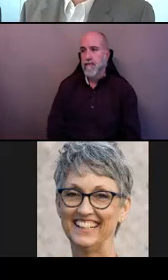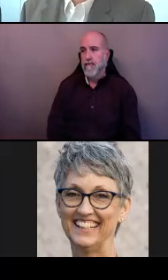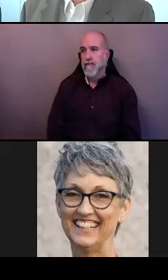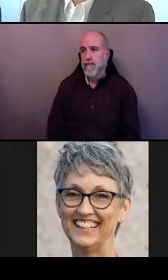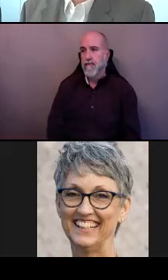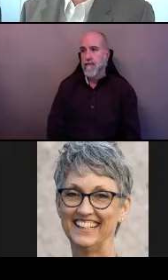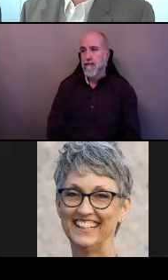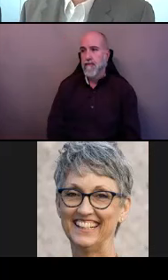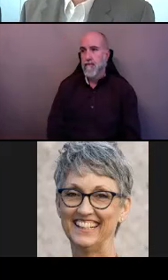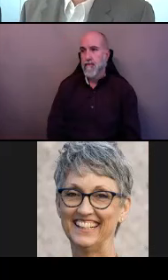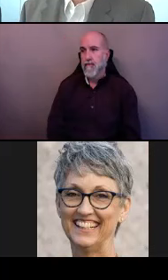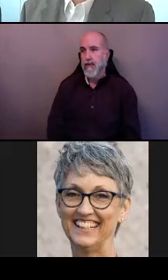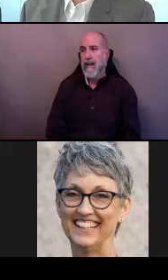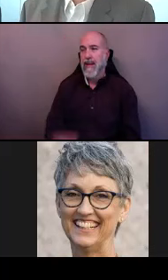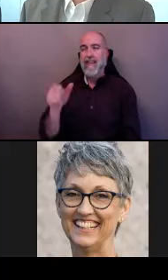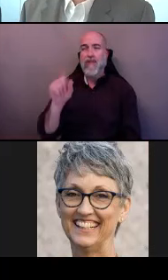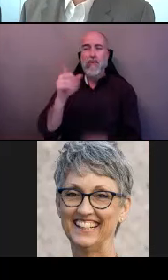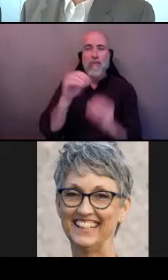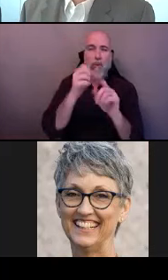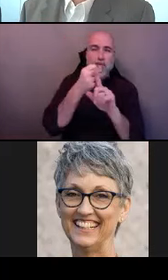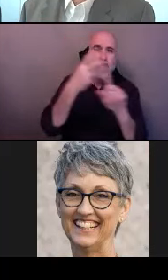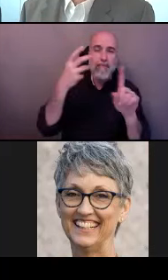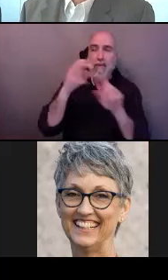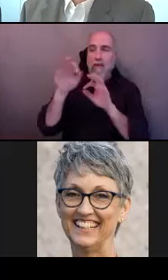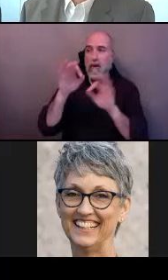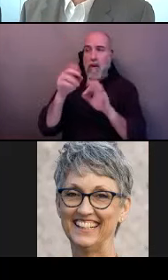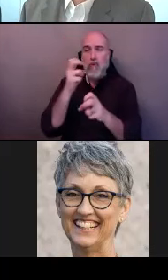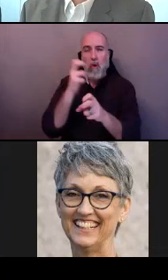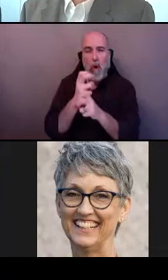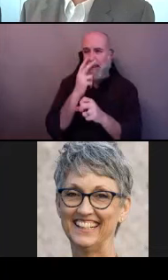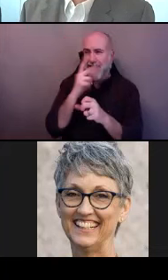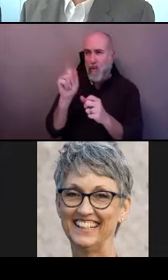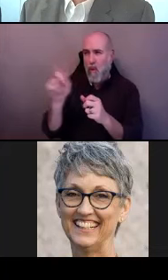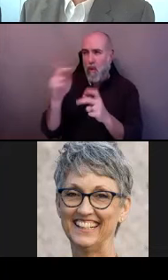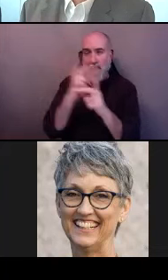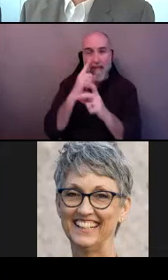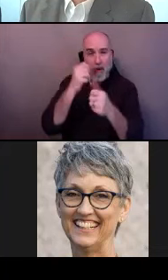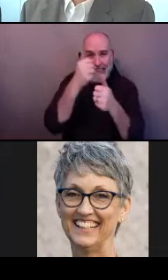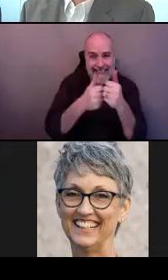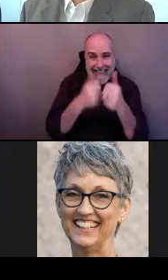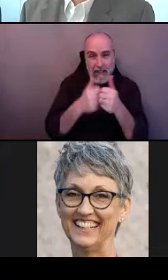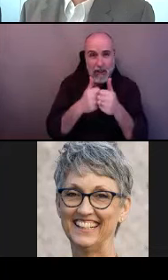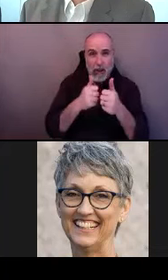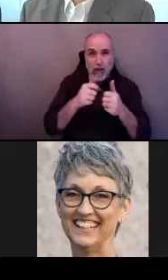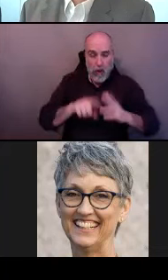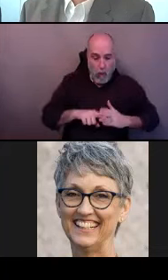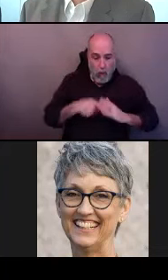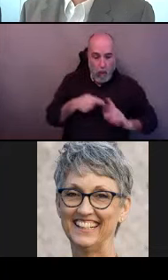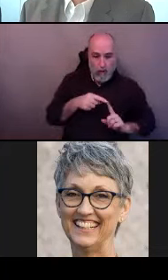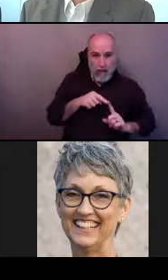And then this goes into a little bit more detail because it's really hard to see what those calculations were for each of the origination